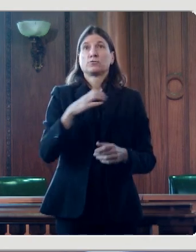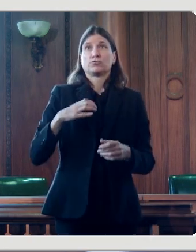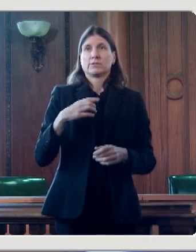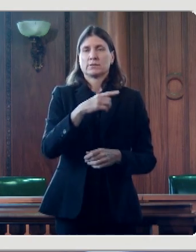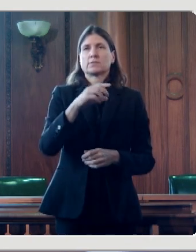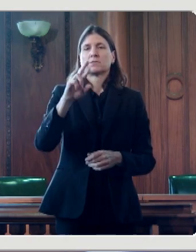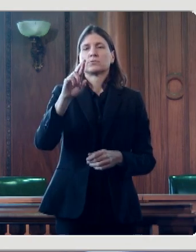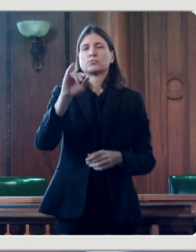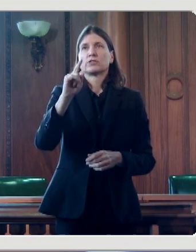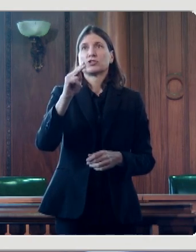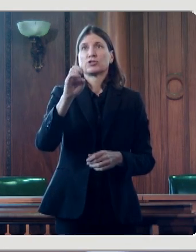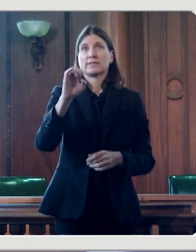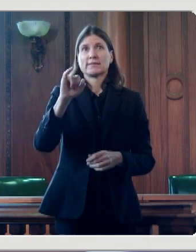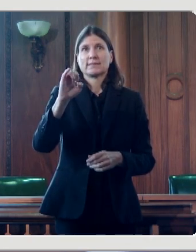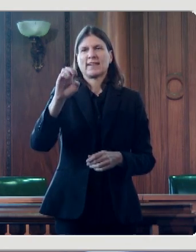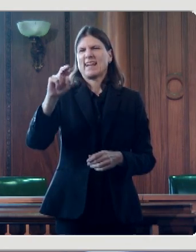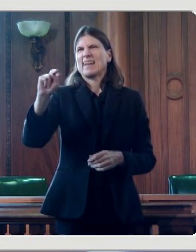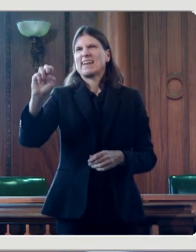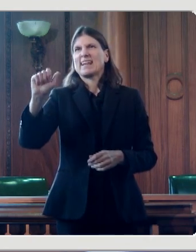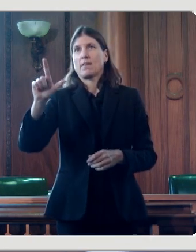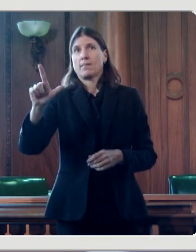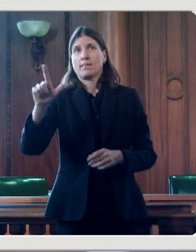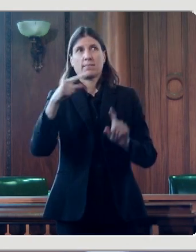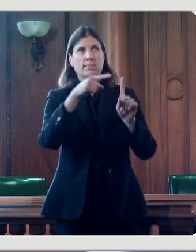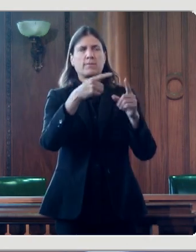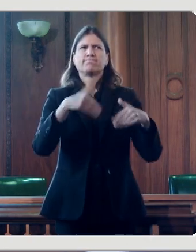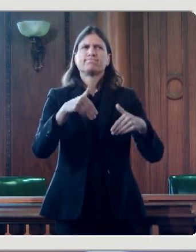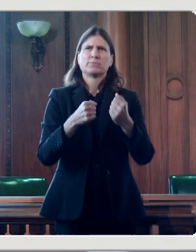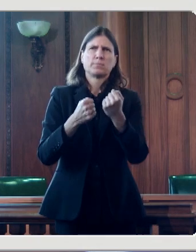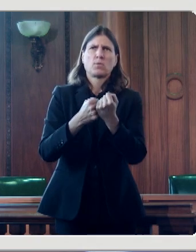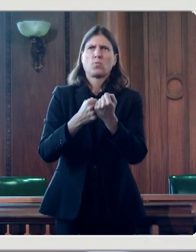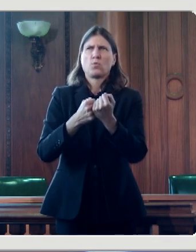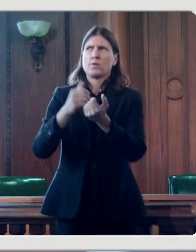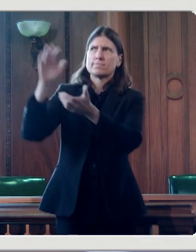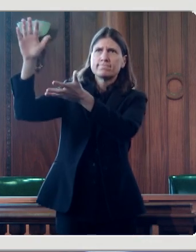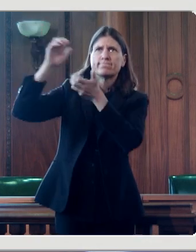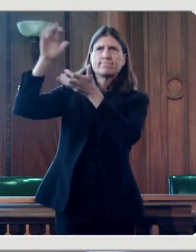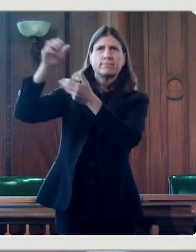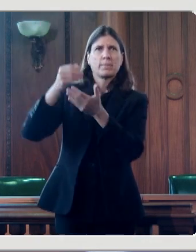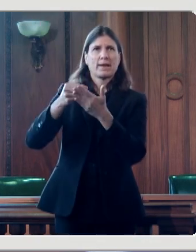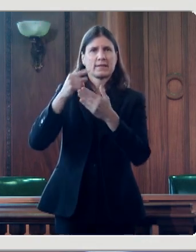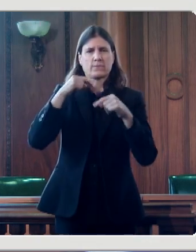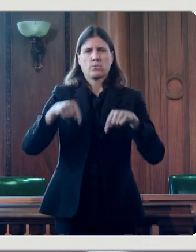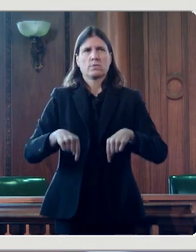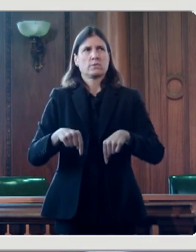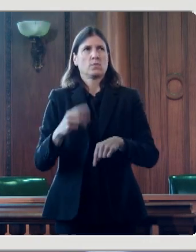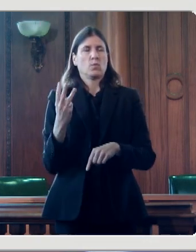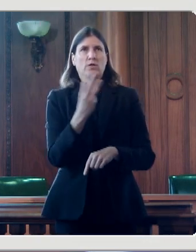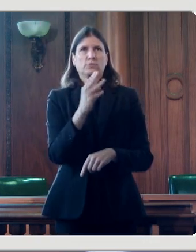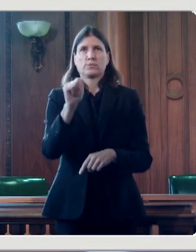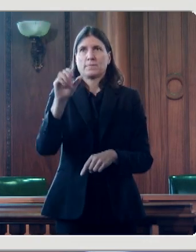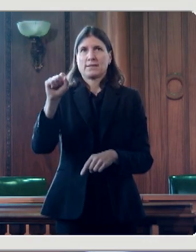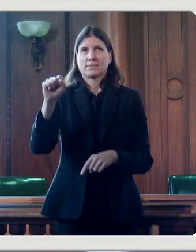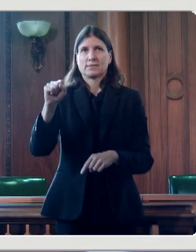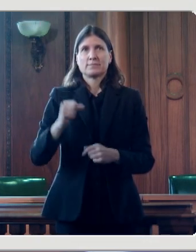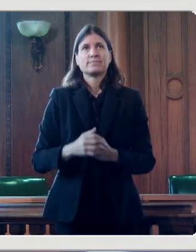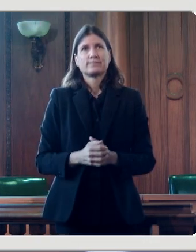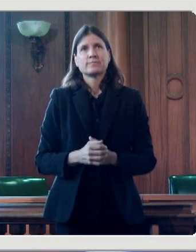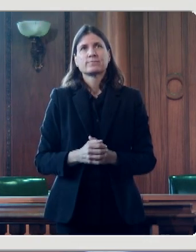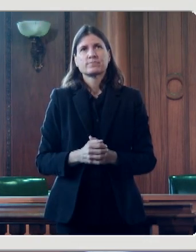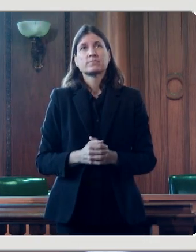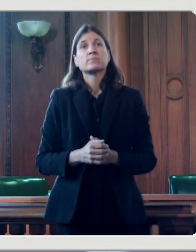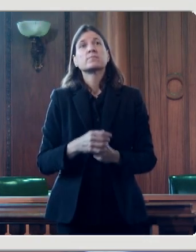forward, my cabinet heads look forward to our next update on other recovery packages to come from the